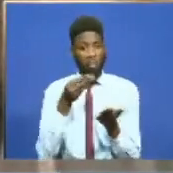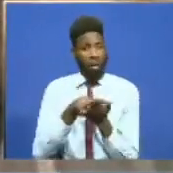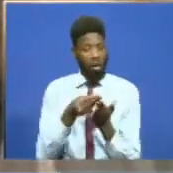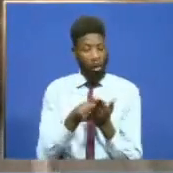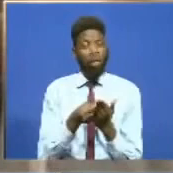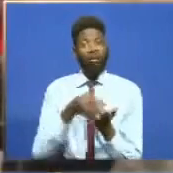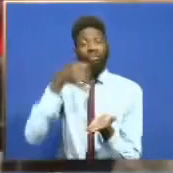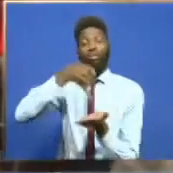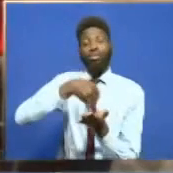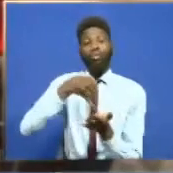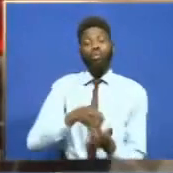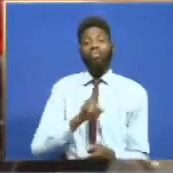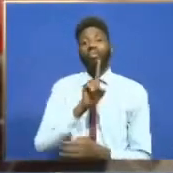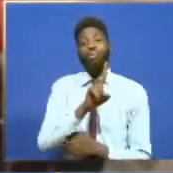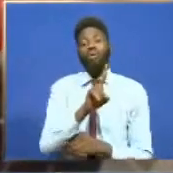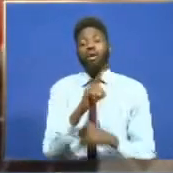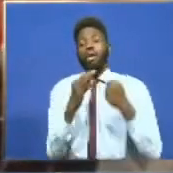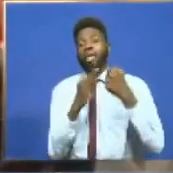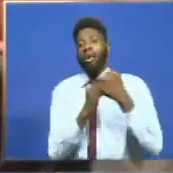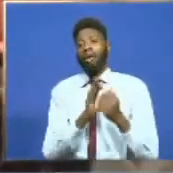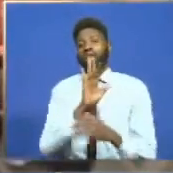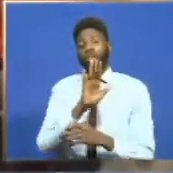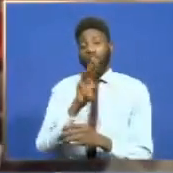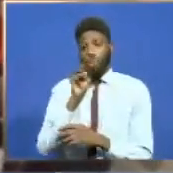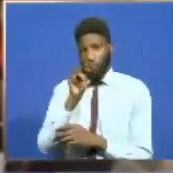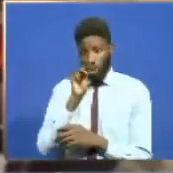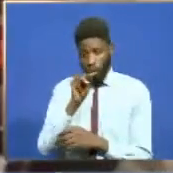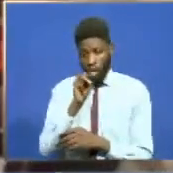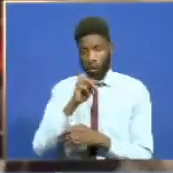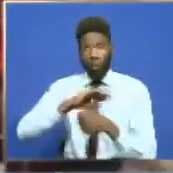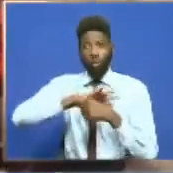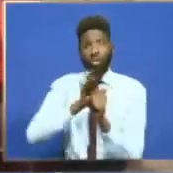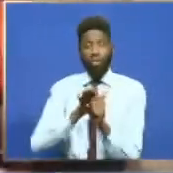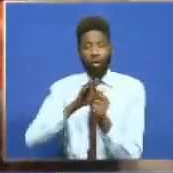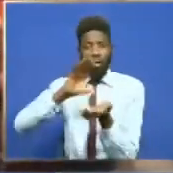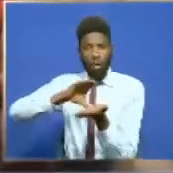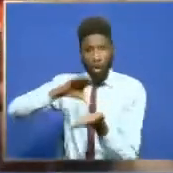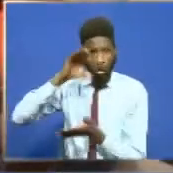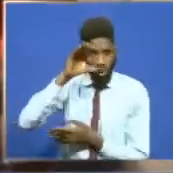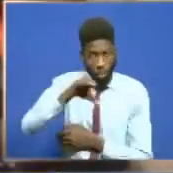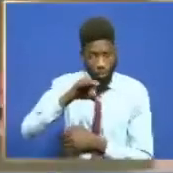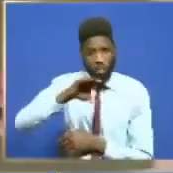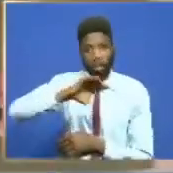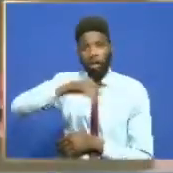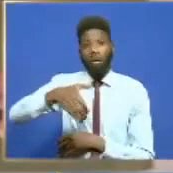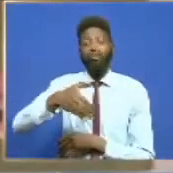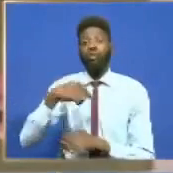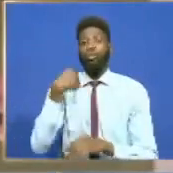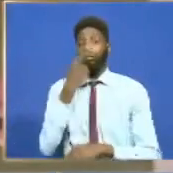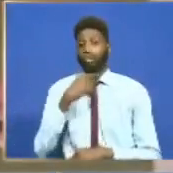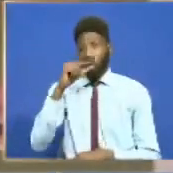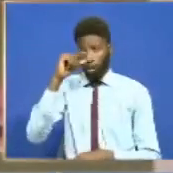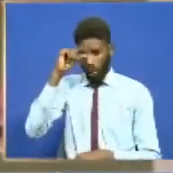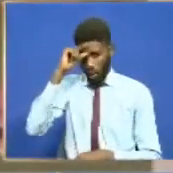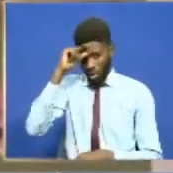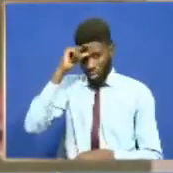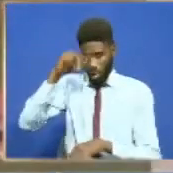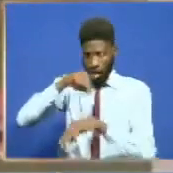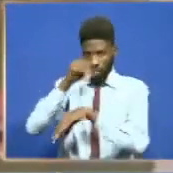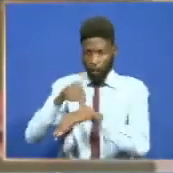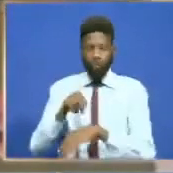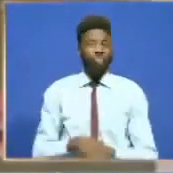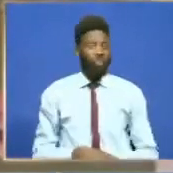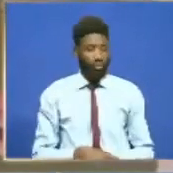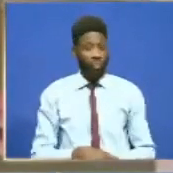185 million shillings COVID-19 grant given to the county by the national government. Dr. Nyoro said